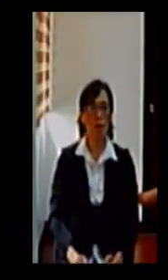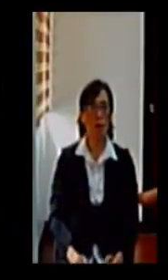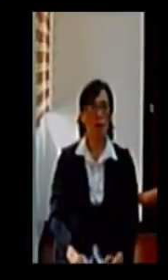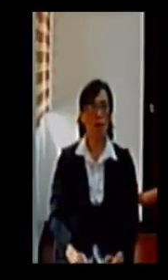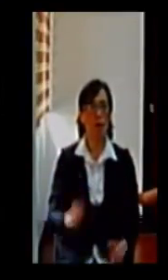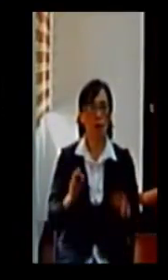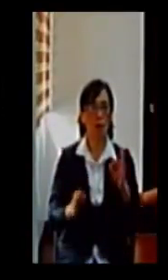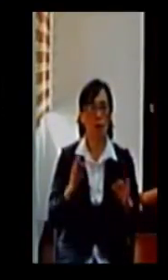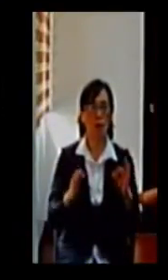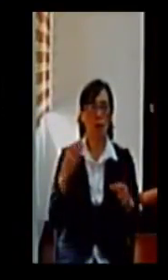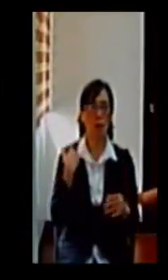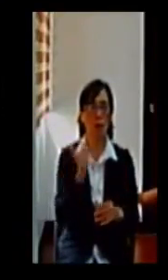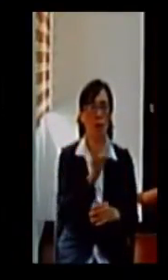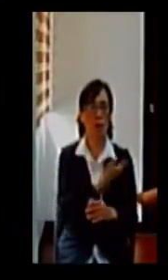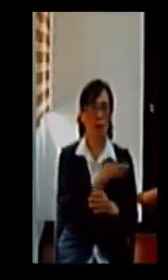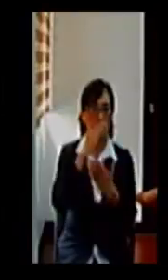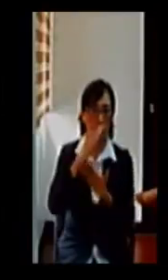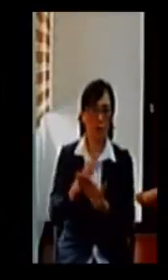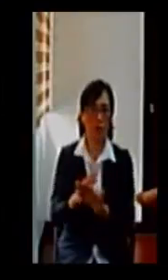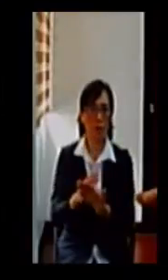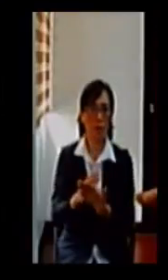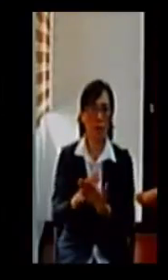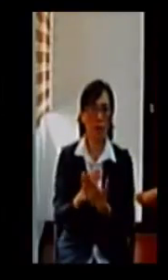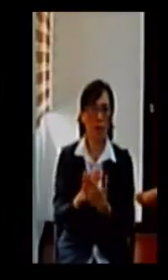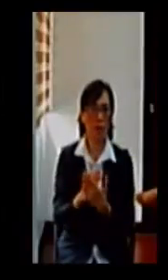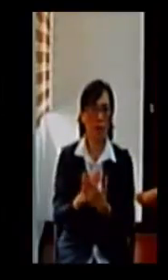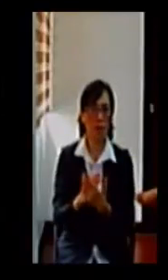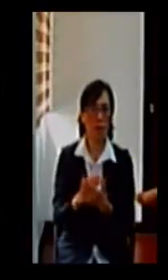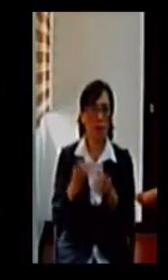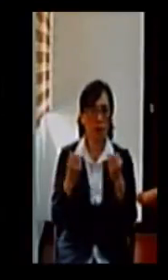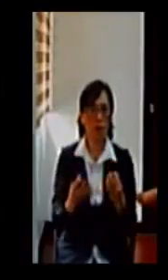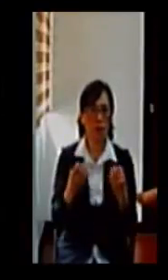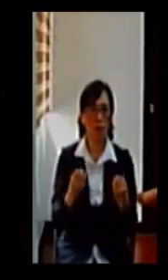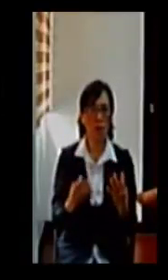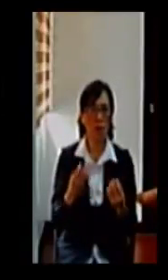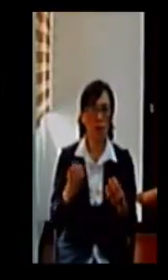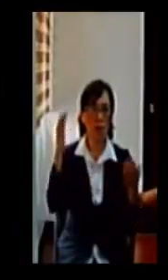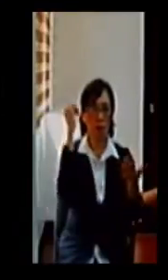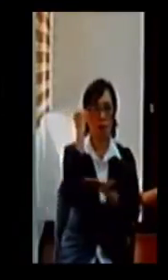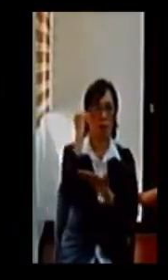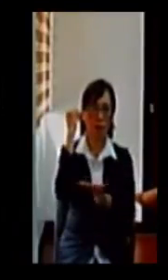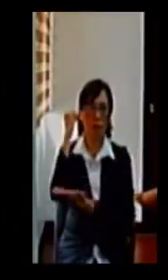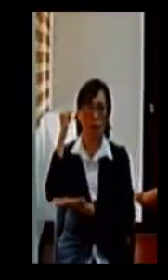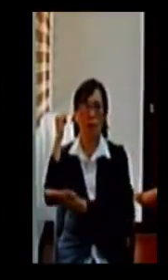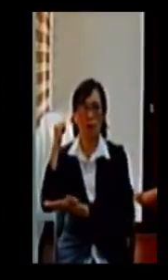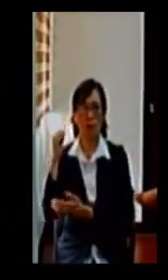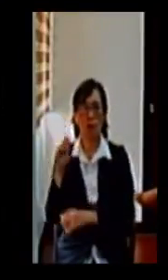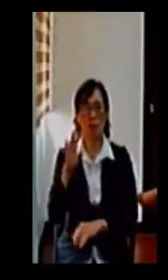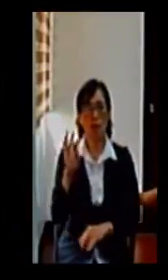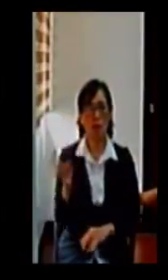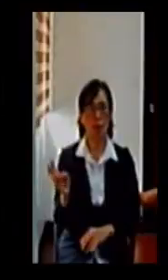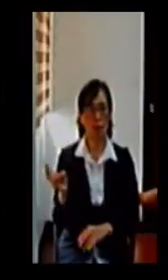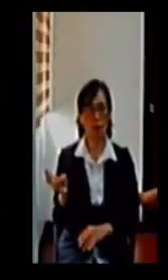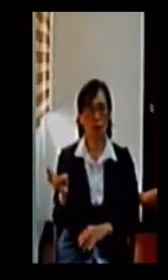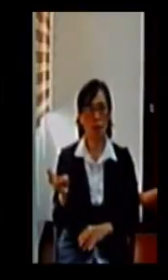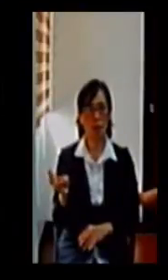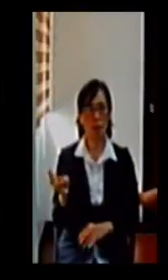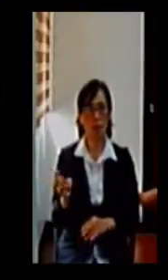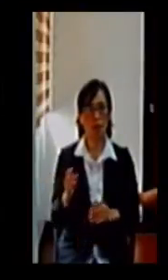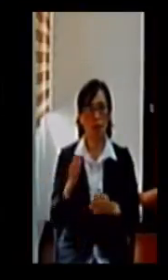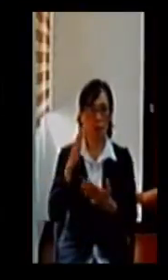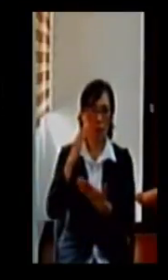if we stop the massive deforestation in the 70s, and if we